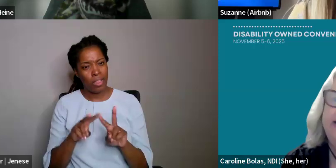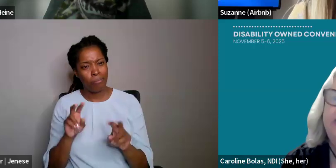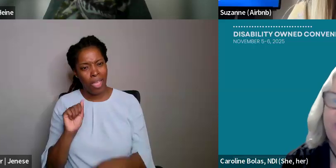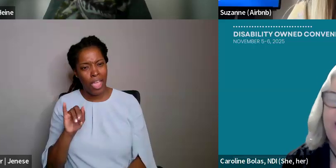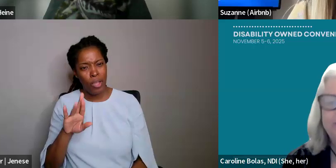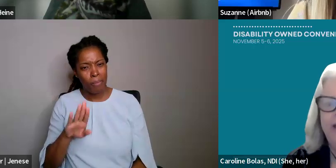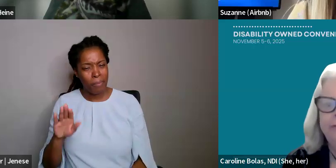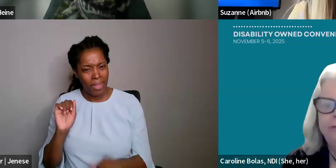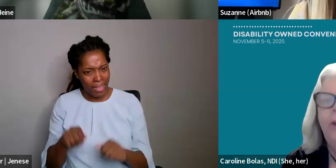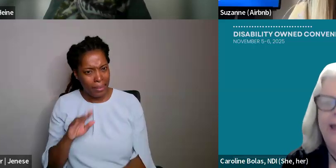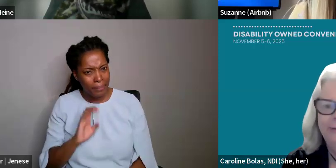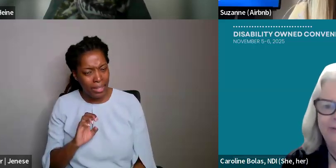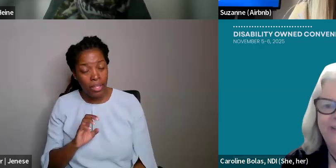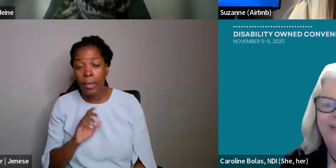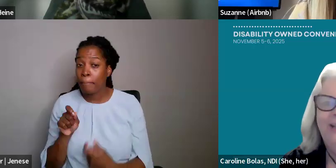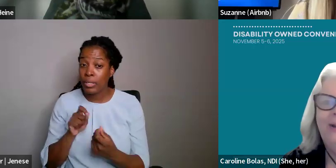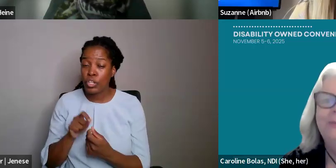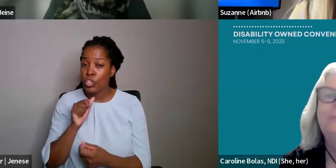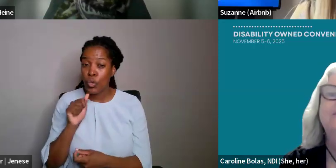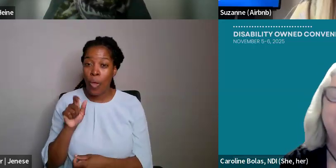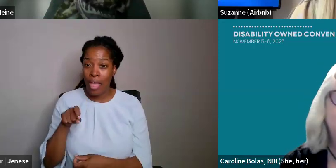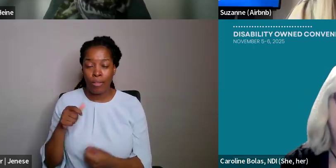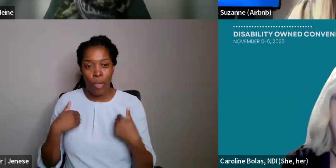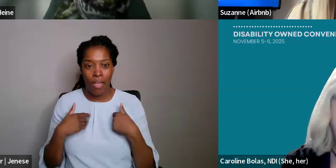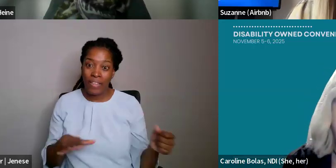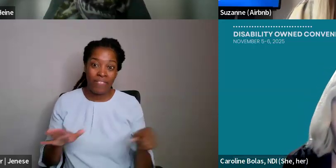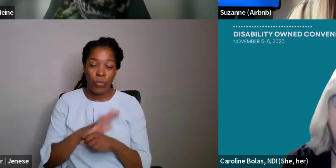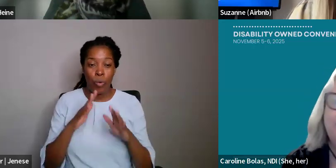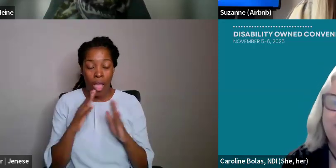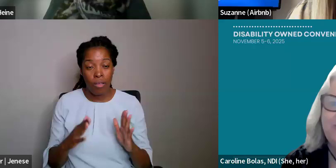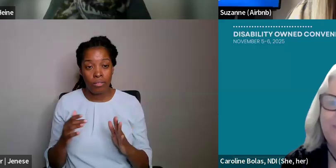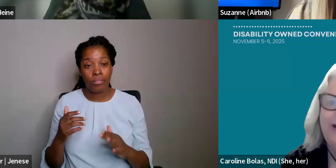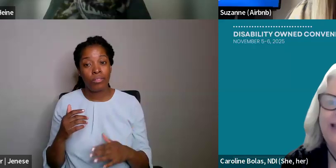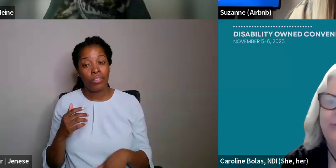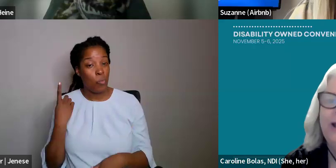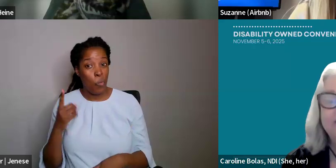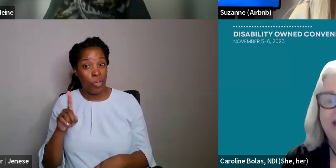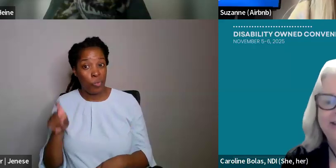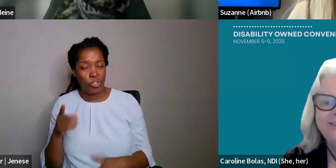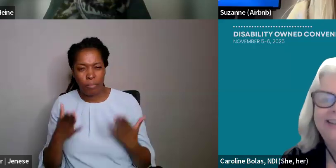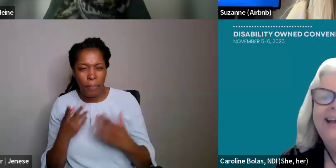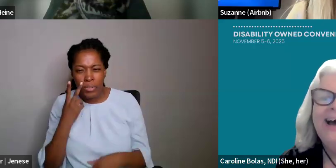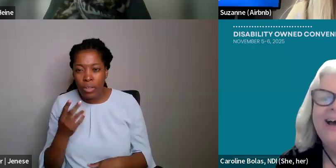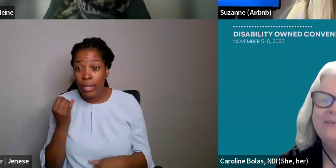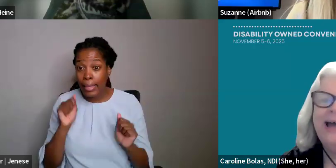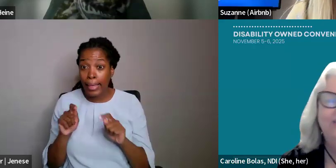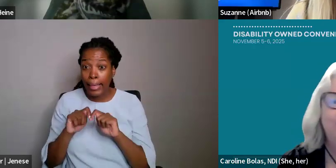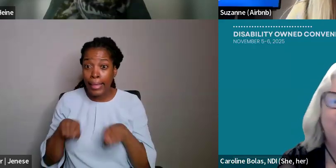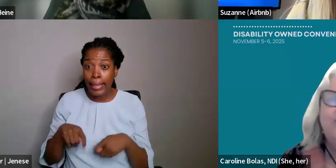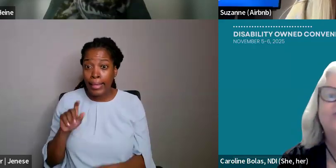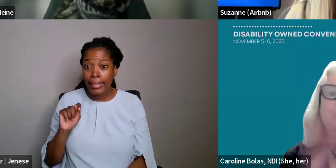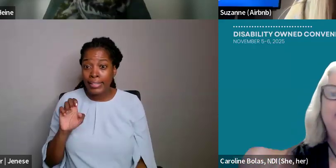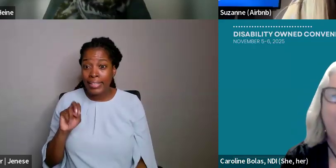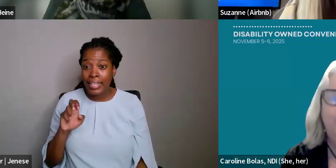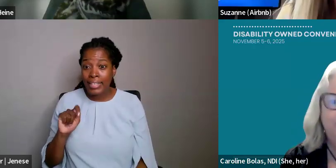And particularly, you don't have to have a full house. Someone even asked in the questions you might have thought about, can you have a tent? And